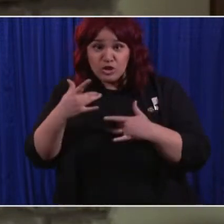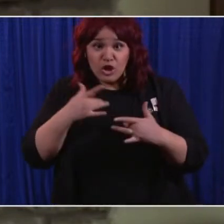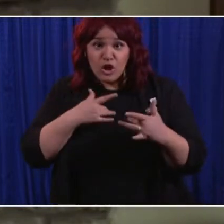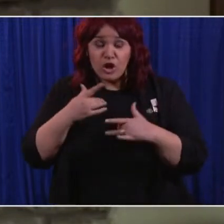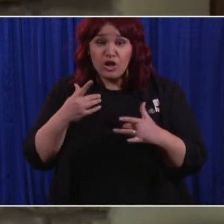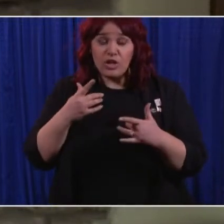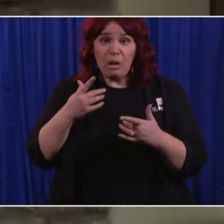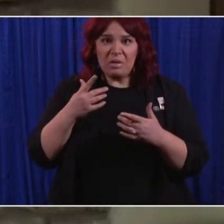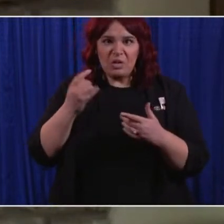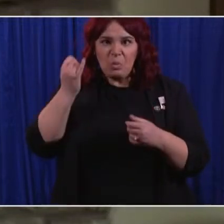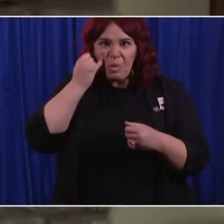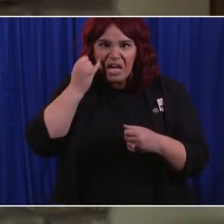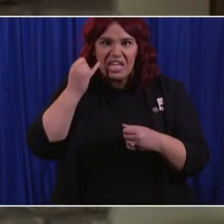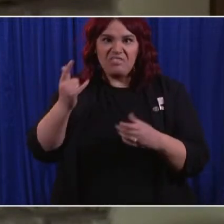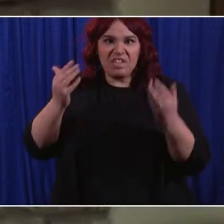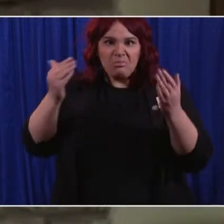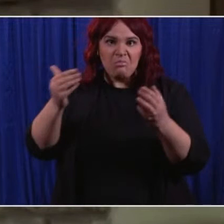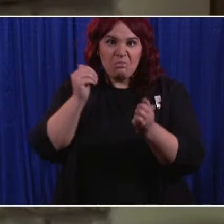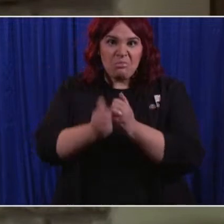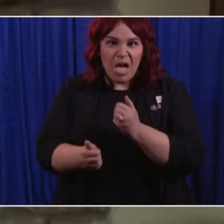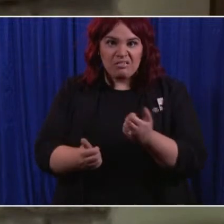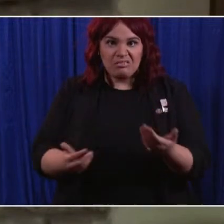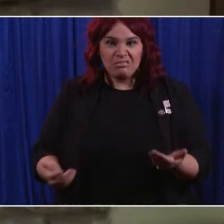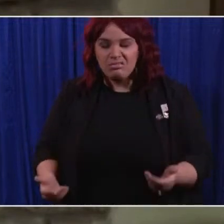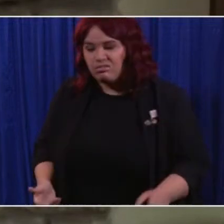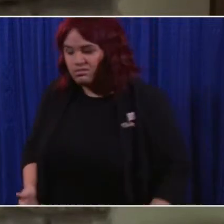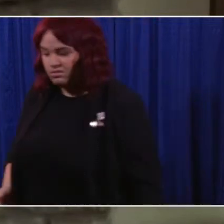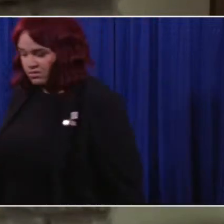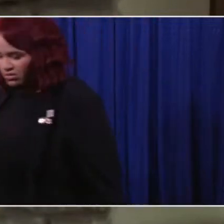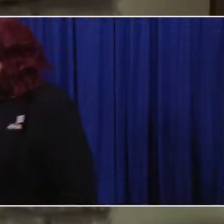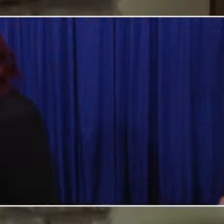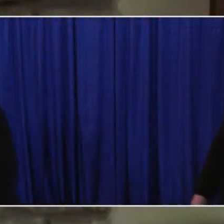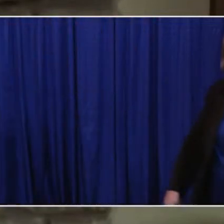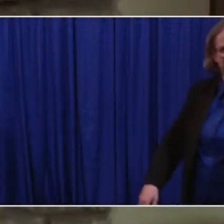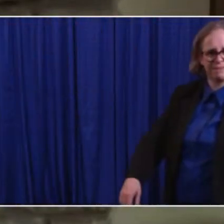events of this week? Yeah. Thanks. Well, yeah, Mike, thank you. The bill got worse,